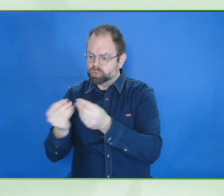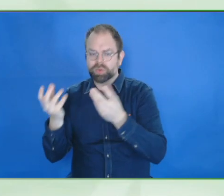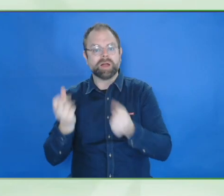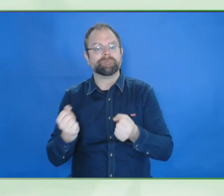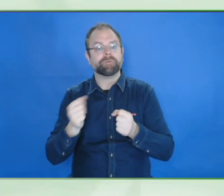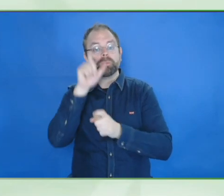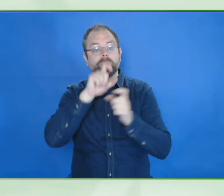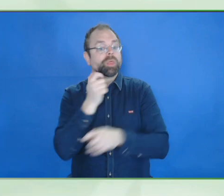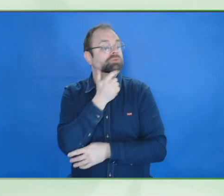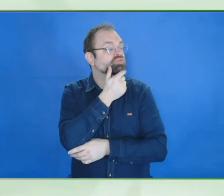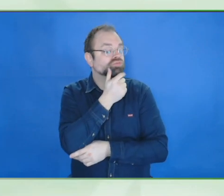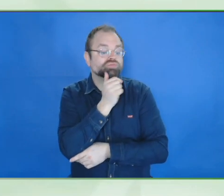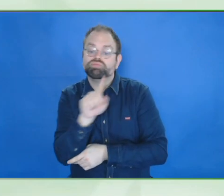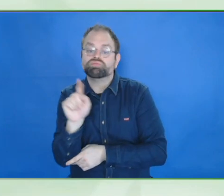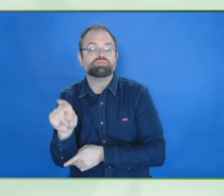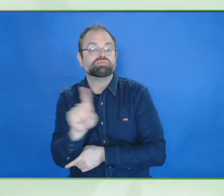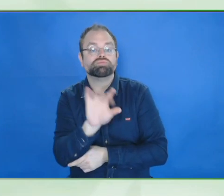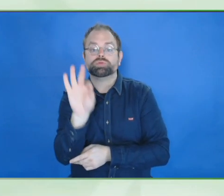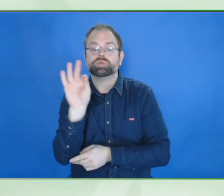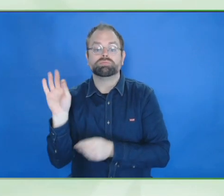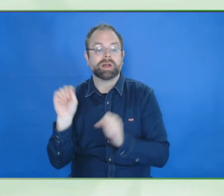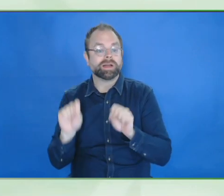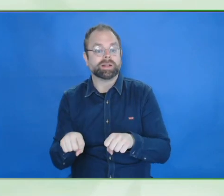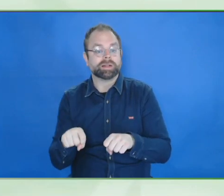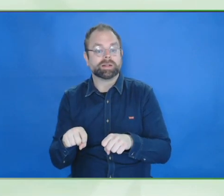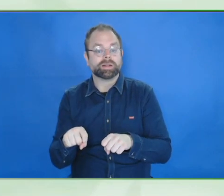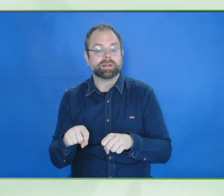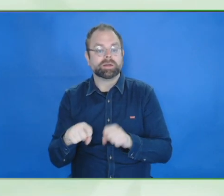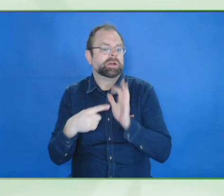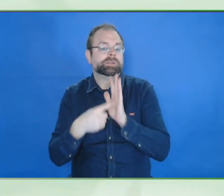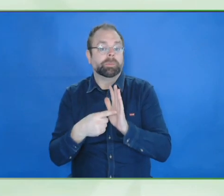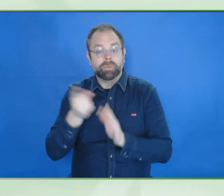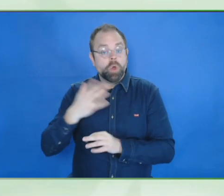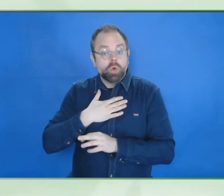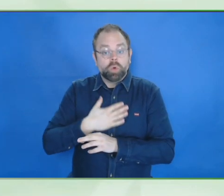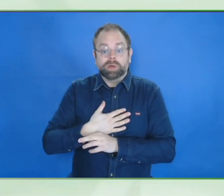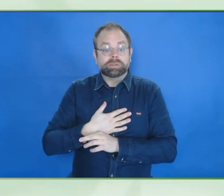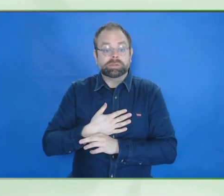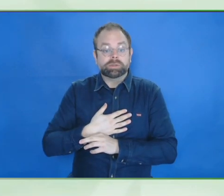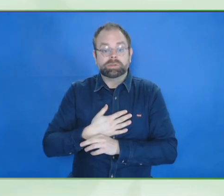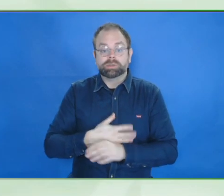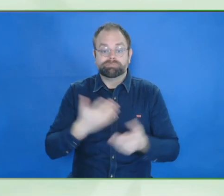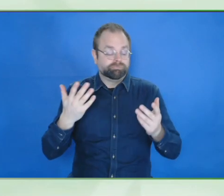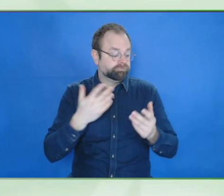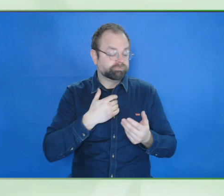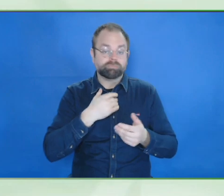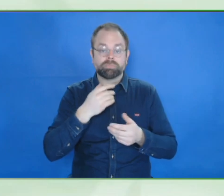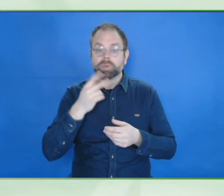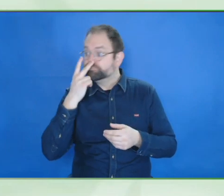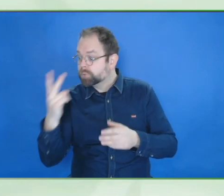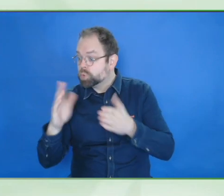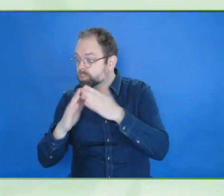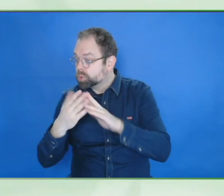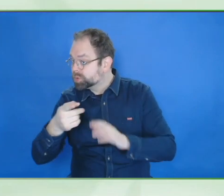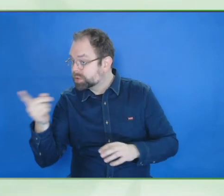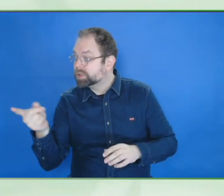real products that the people need, because we are in our silo. Let's see, for example, when we